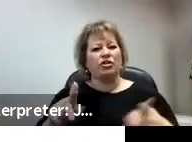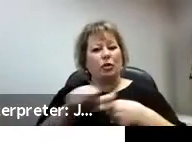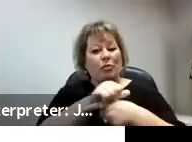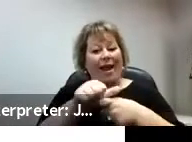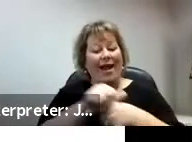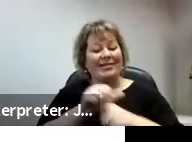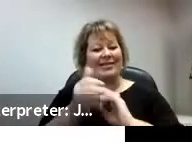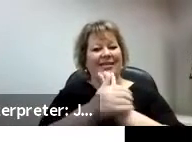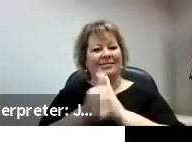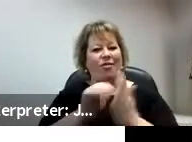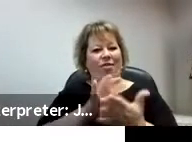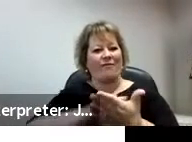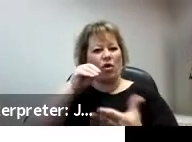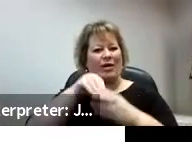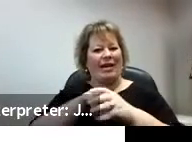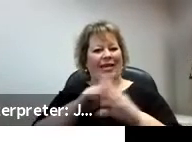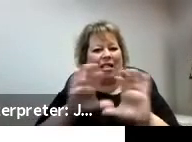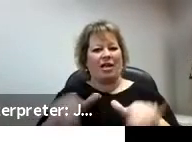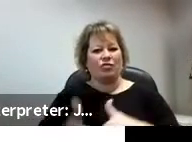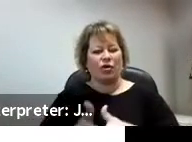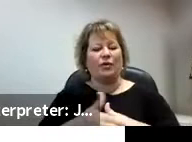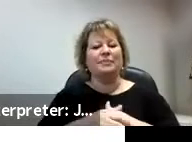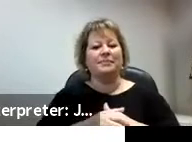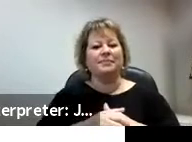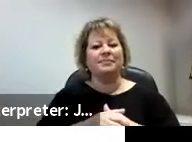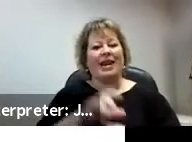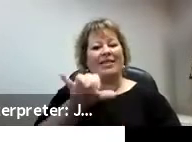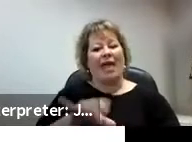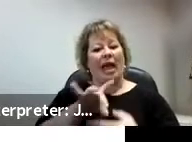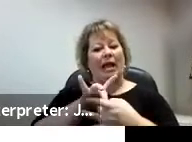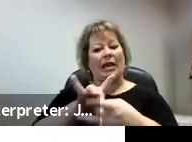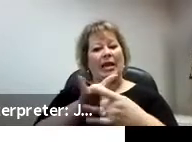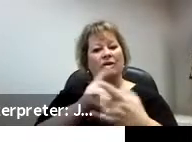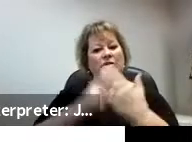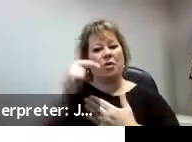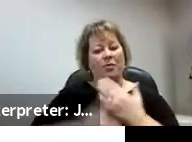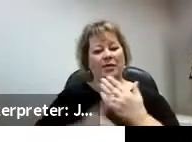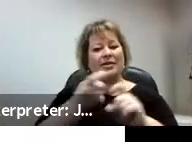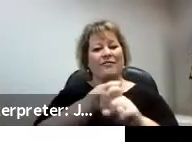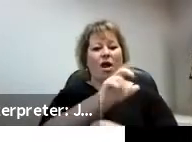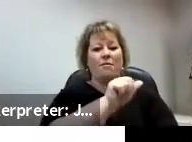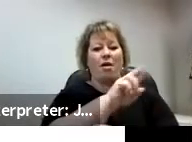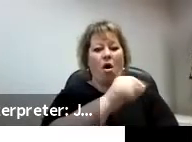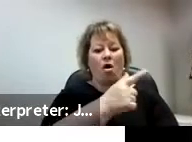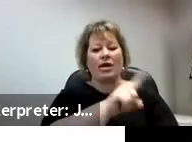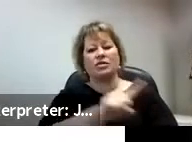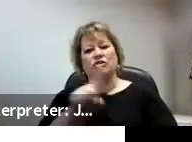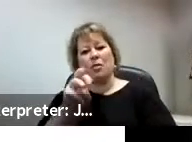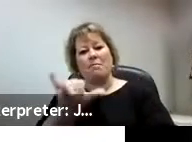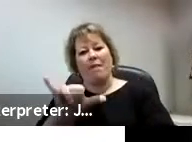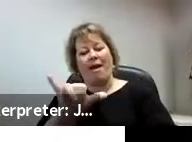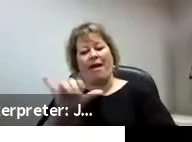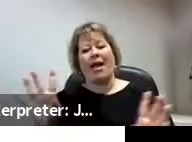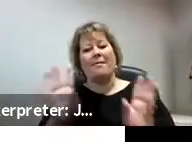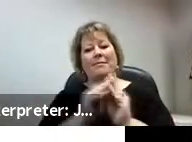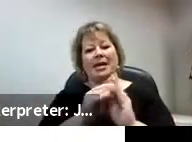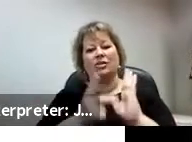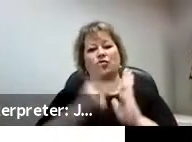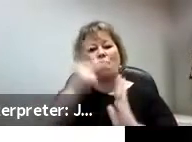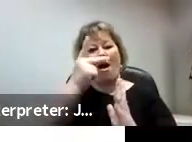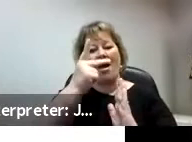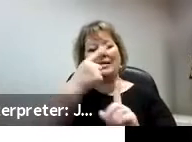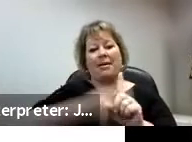the skills they learned in the classroom. The Connections Program runs from August to May and meets twice per month in the